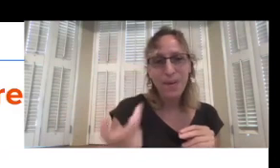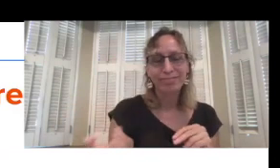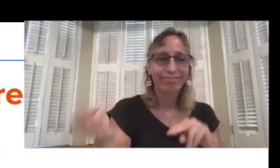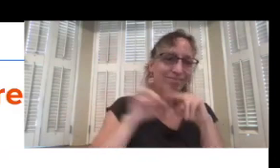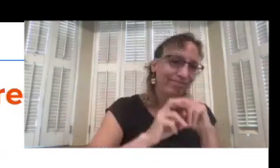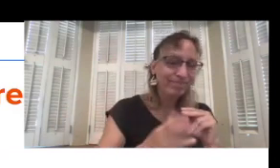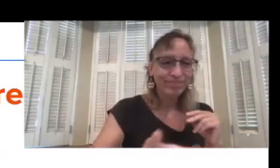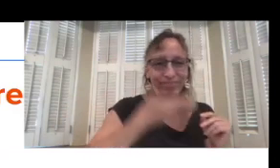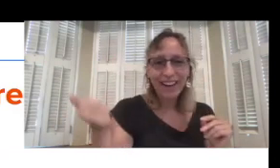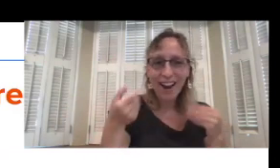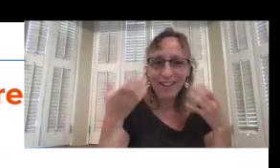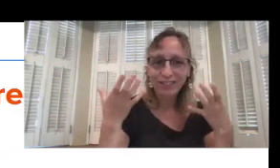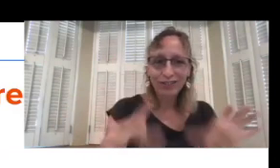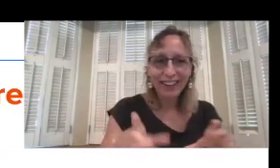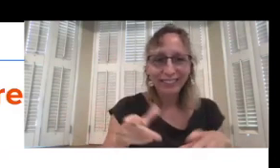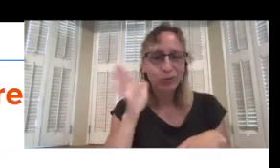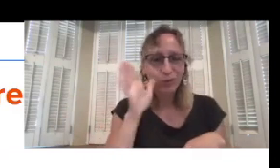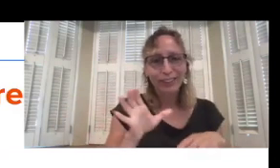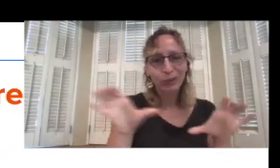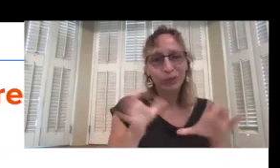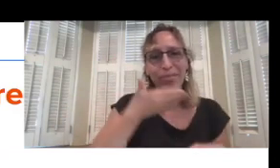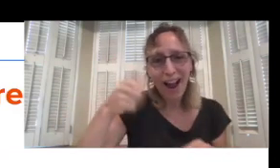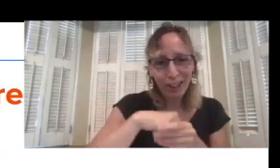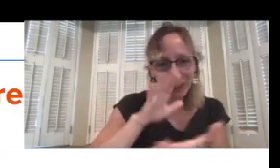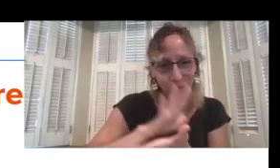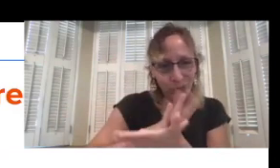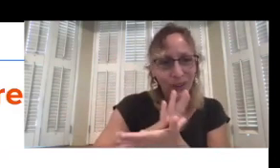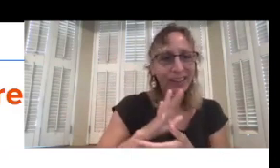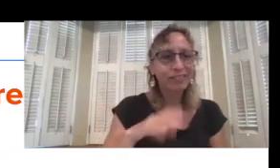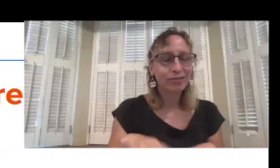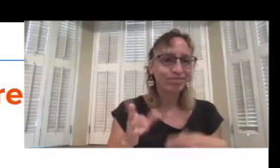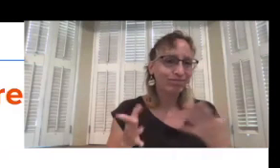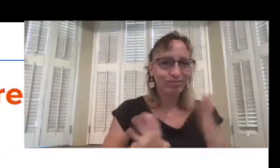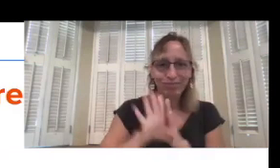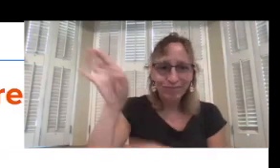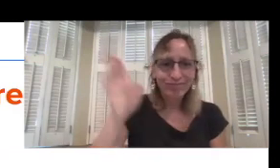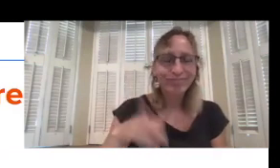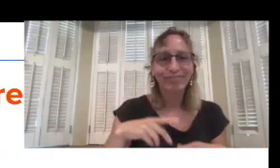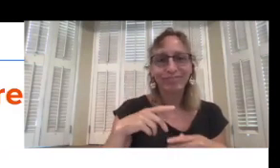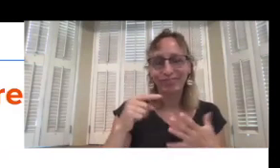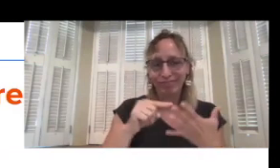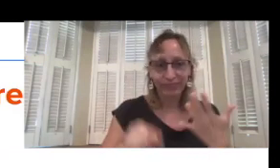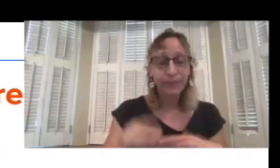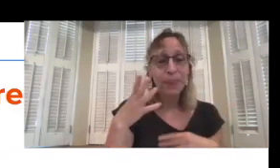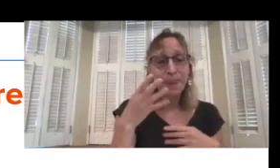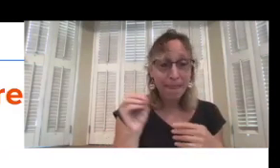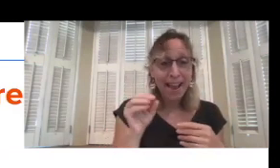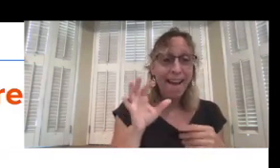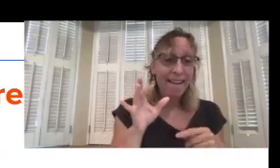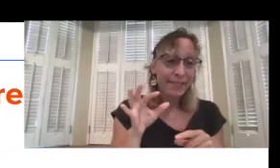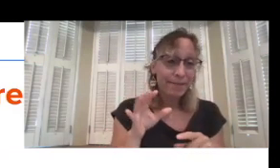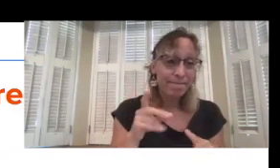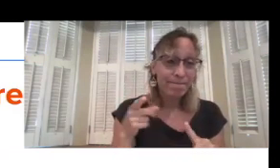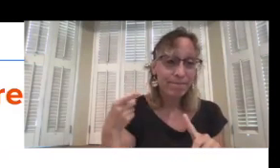to acquire spoken English. But what we know is that the exact opposite happens, that children who are provided with sign